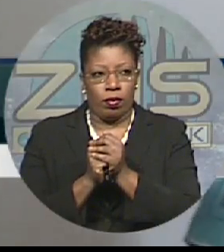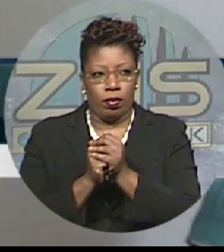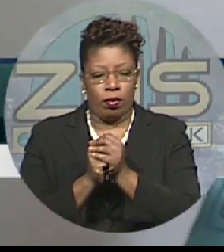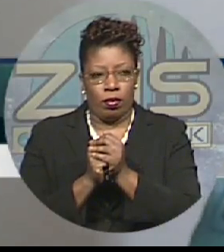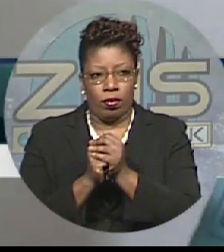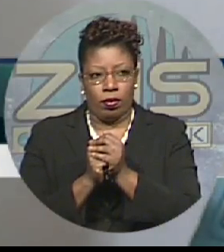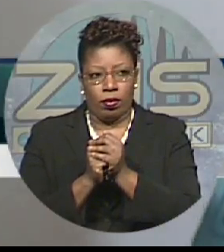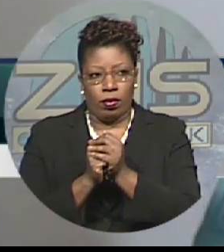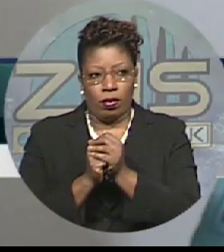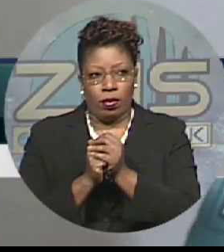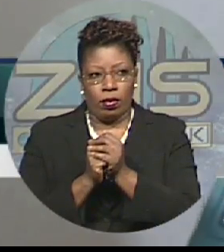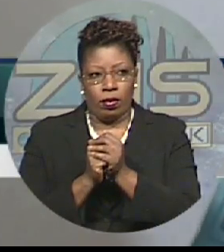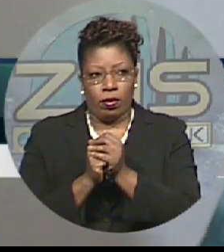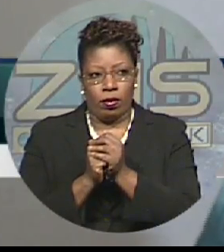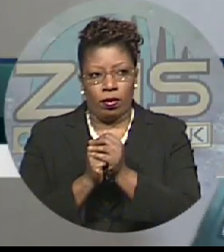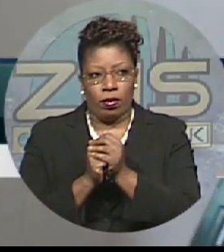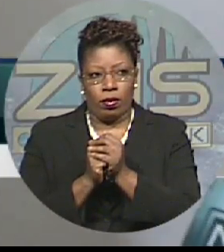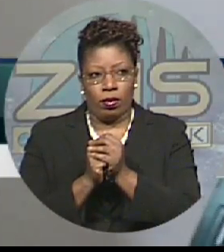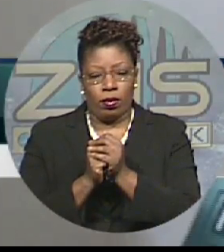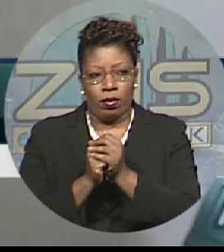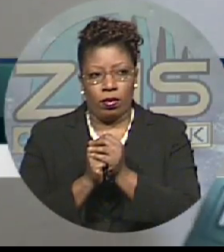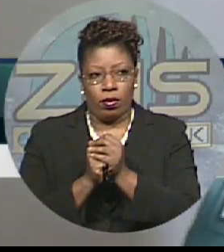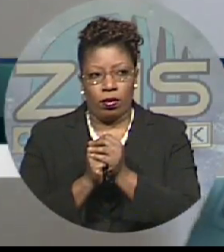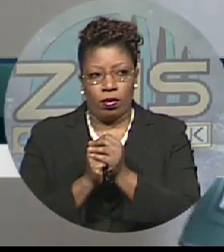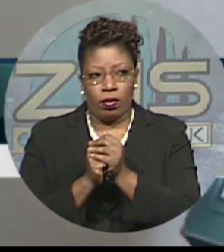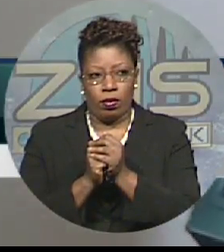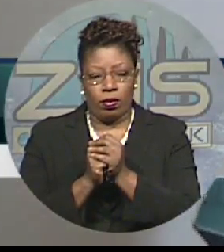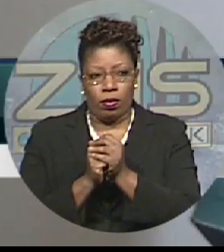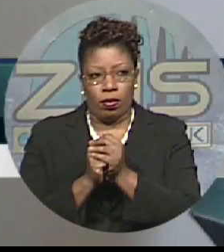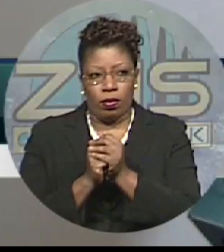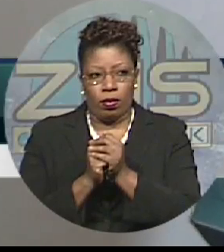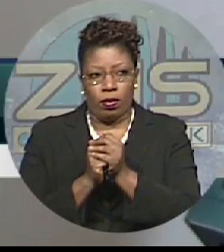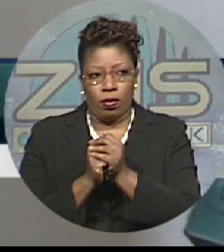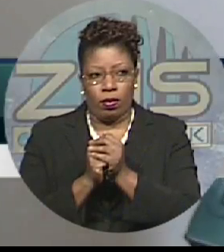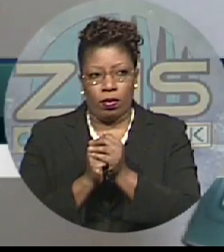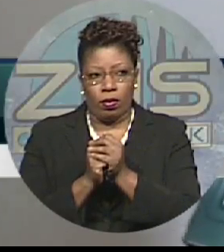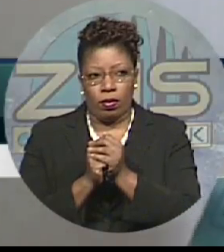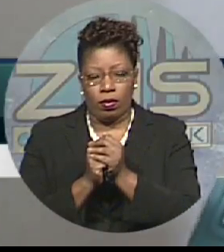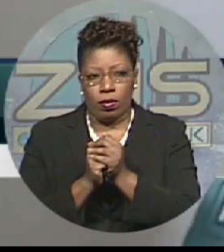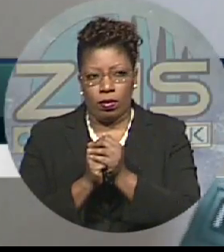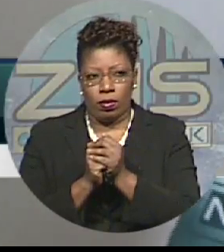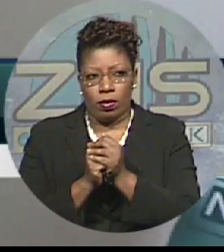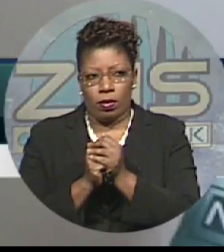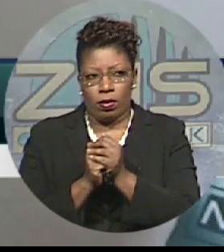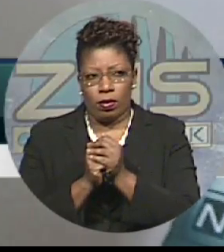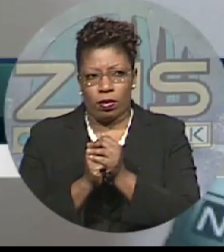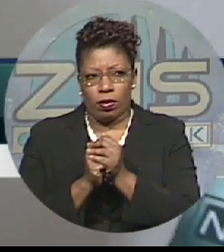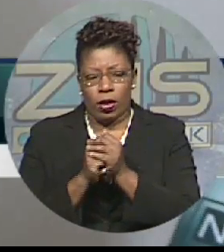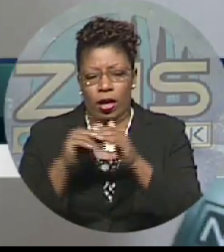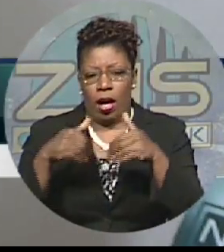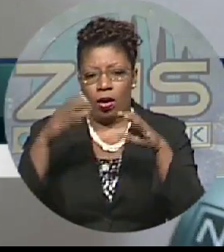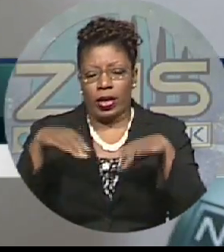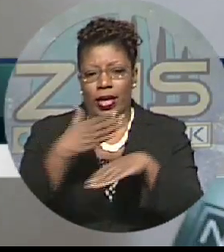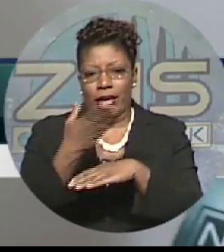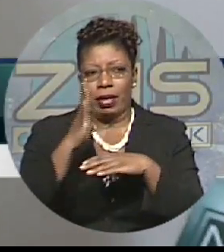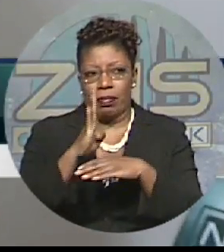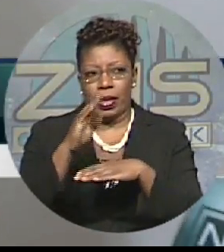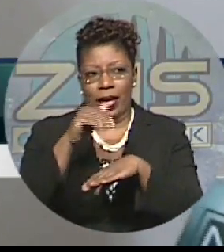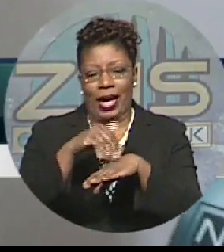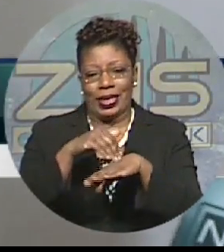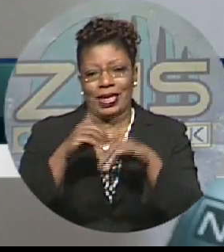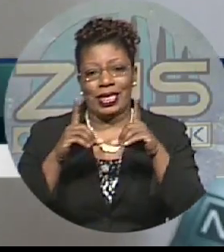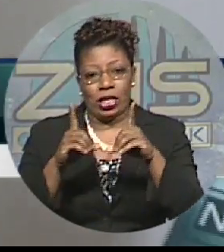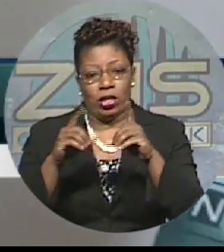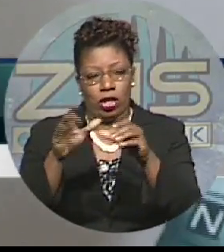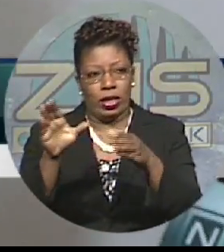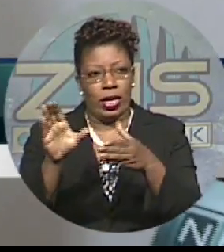child, how can that people be at the detention center in that condition? I think you have